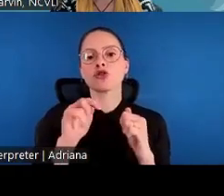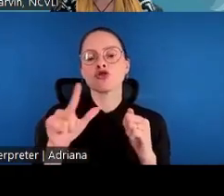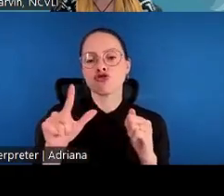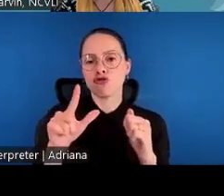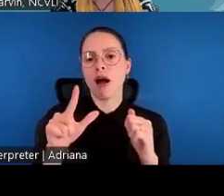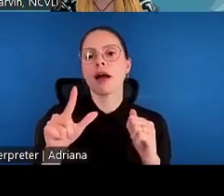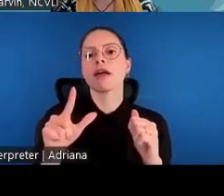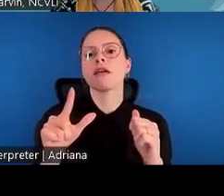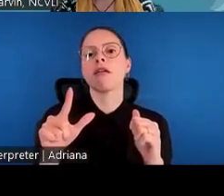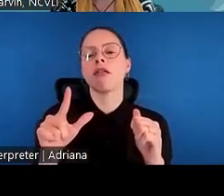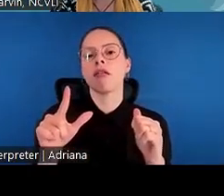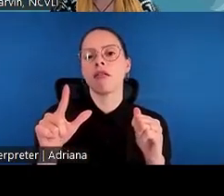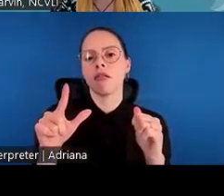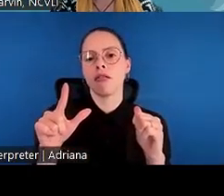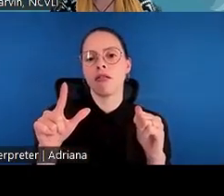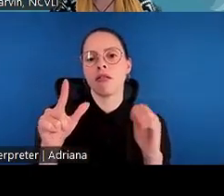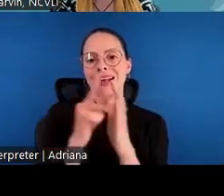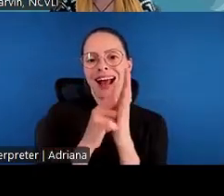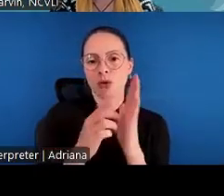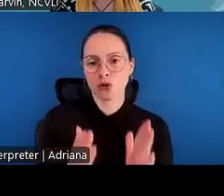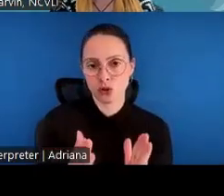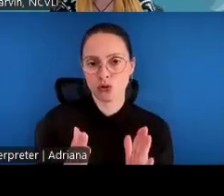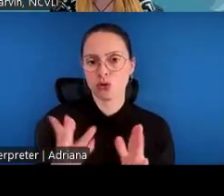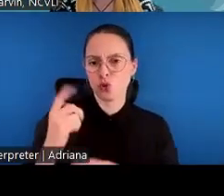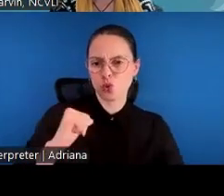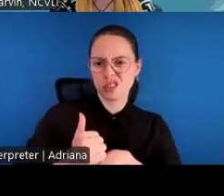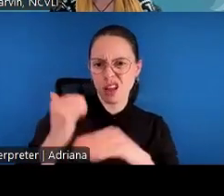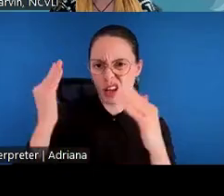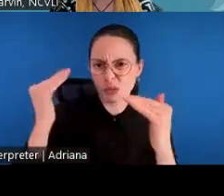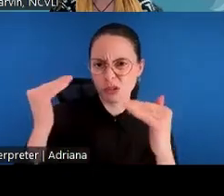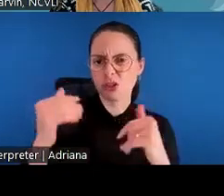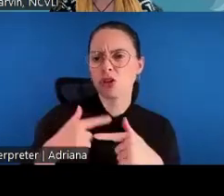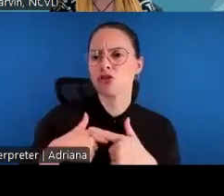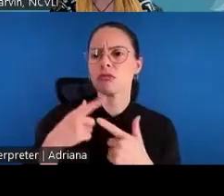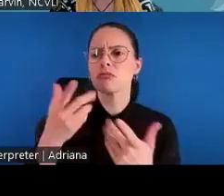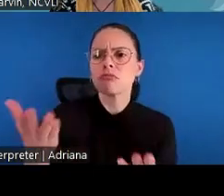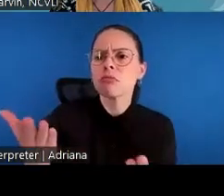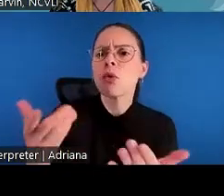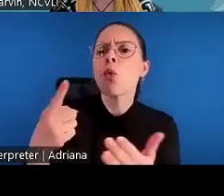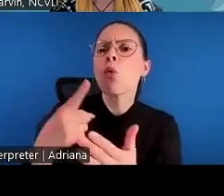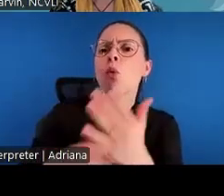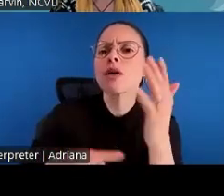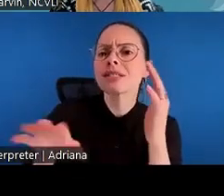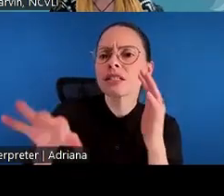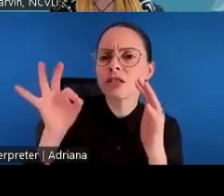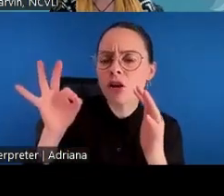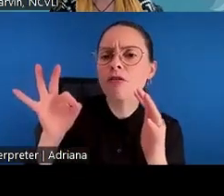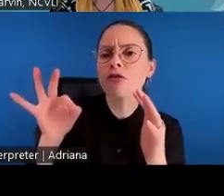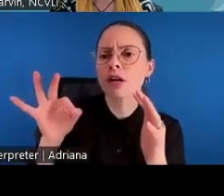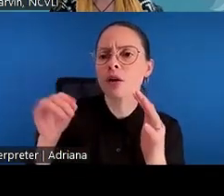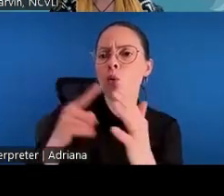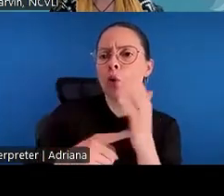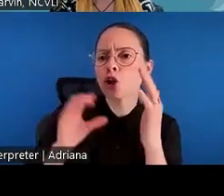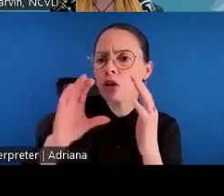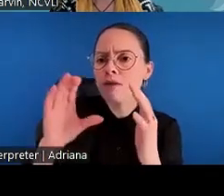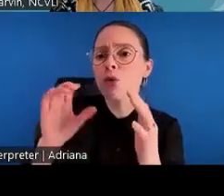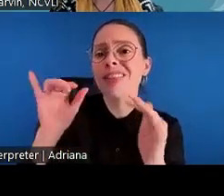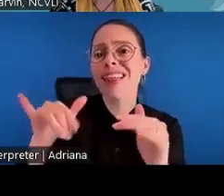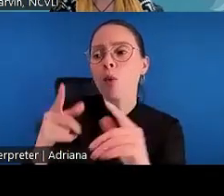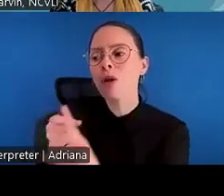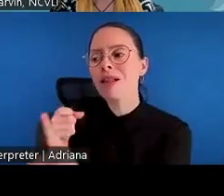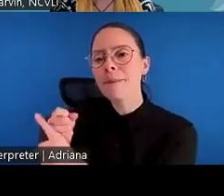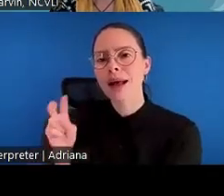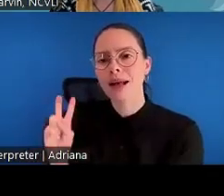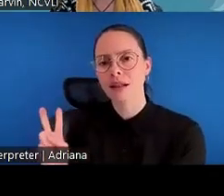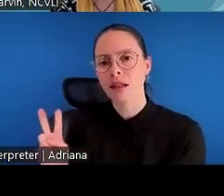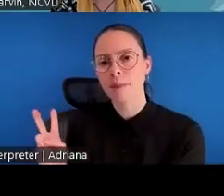the expectation that you would like to understand what the discovery is that they are seeking that impacts your client. Do not rely upon them to